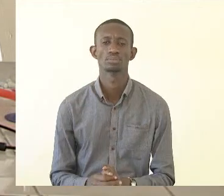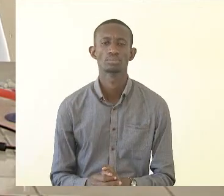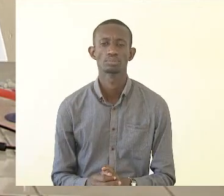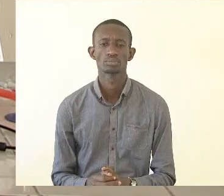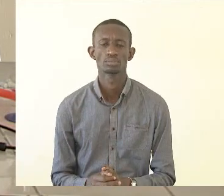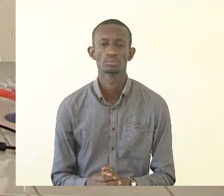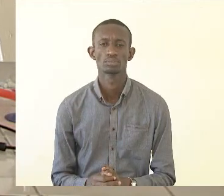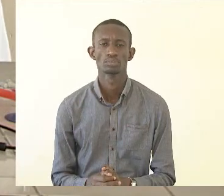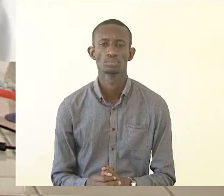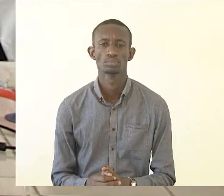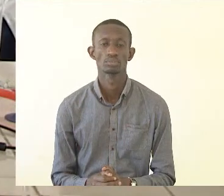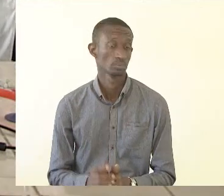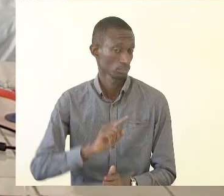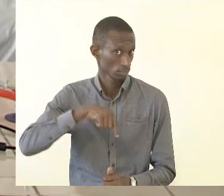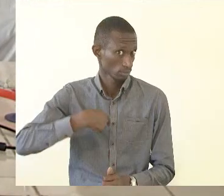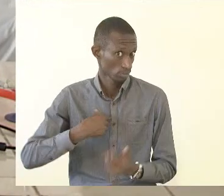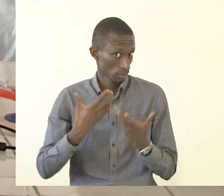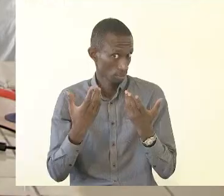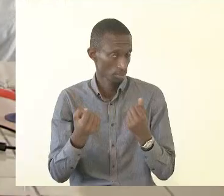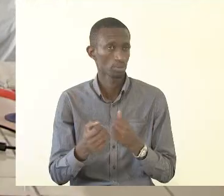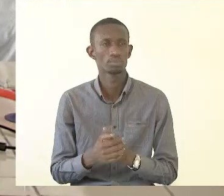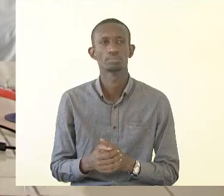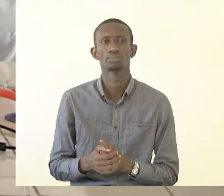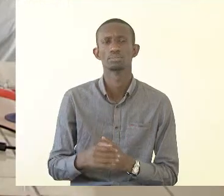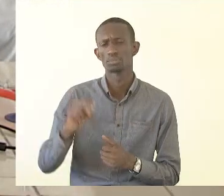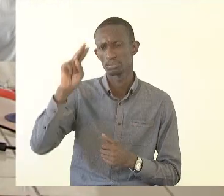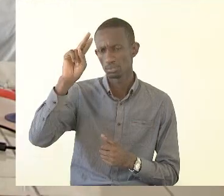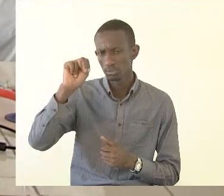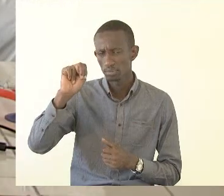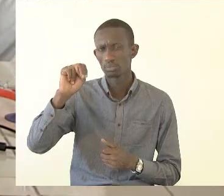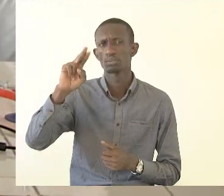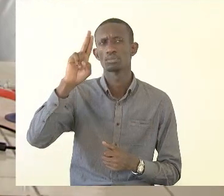So we have nucleophilic